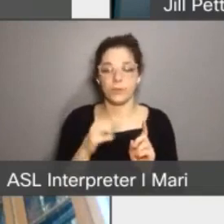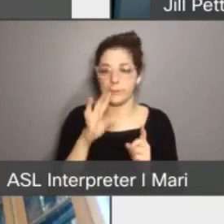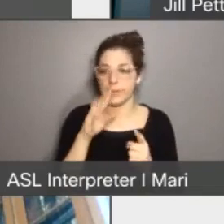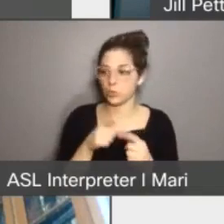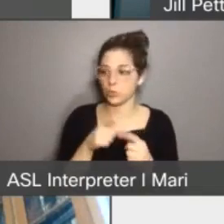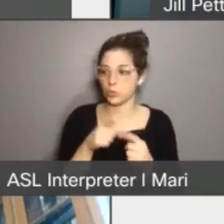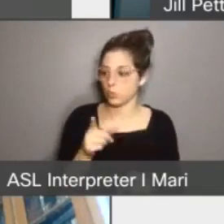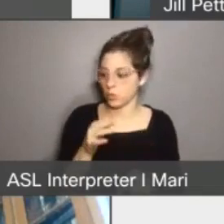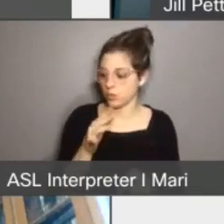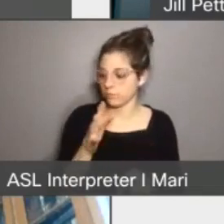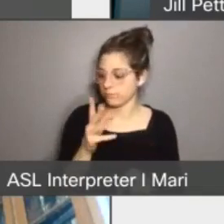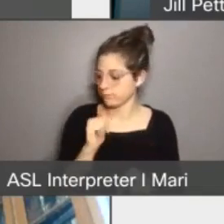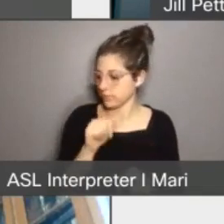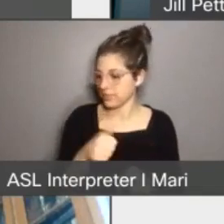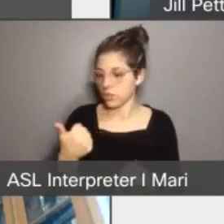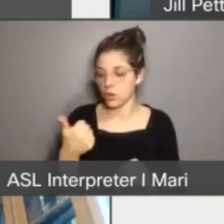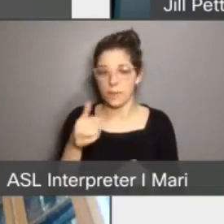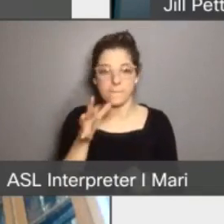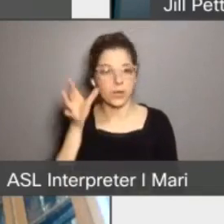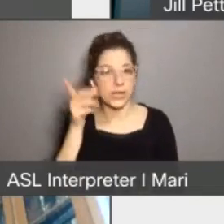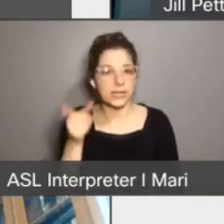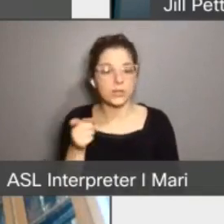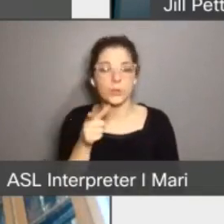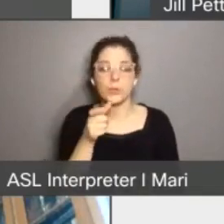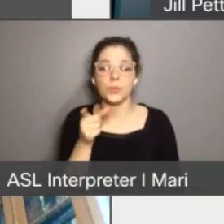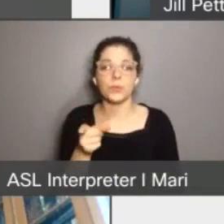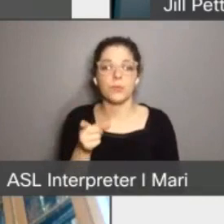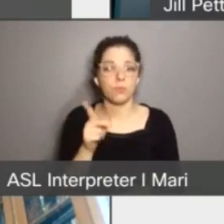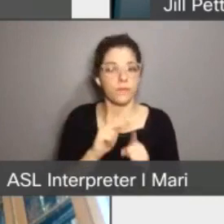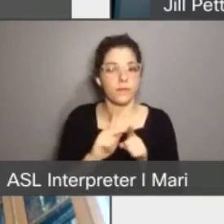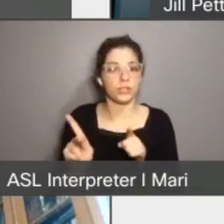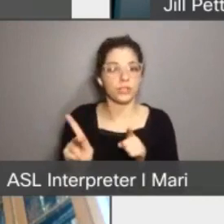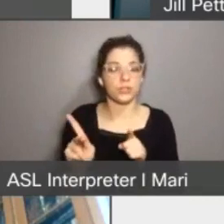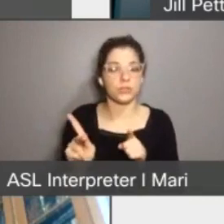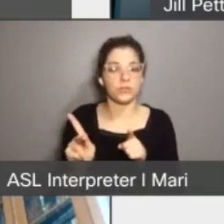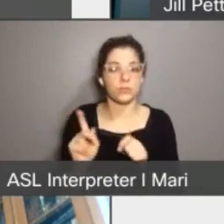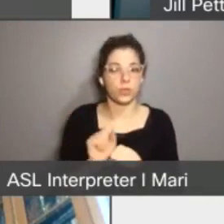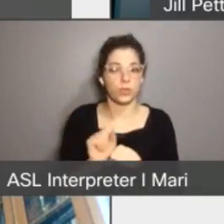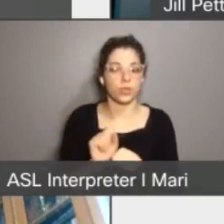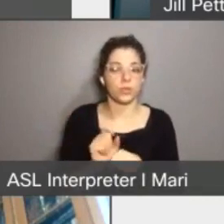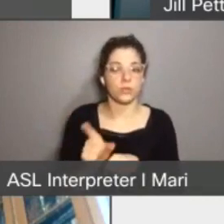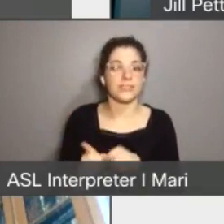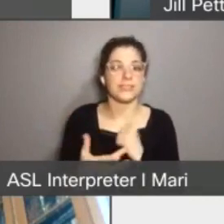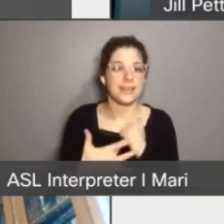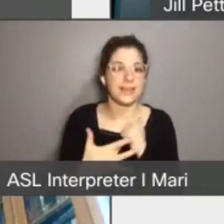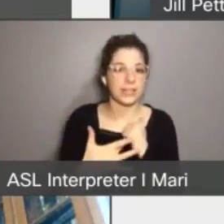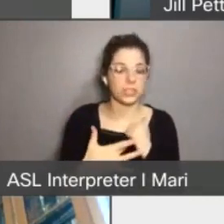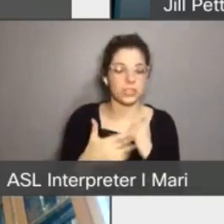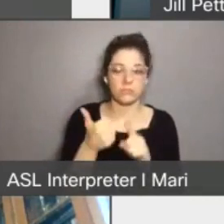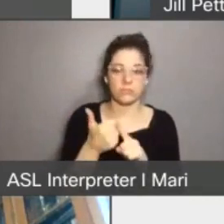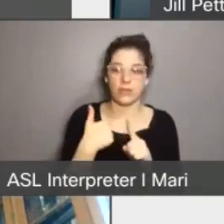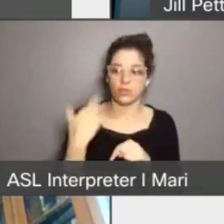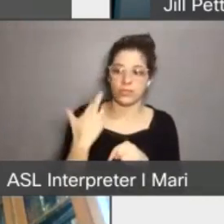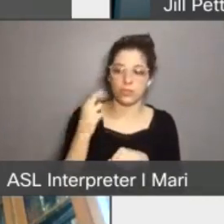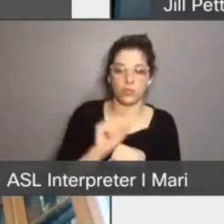to another parent whose professional work is in technology, who had reason to